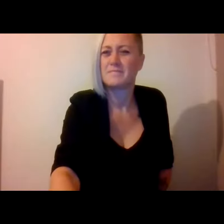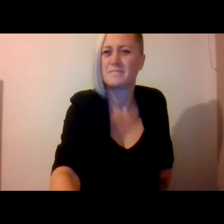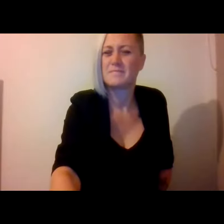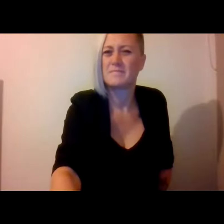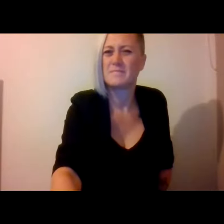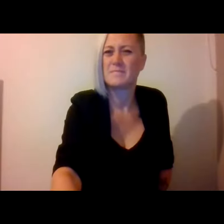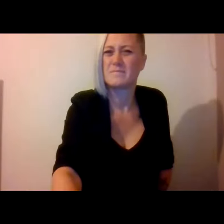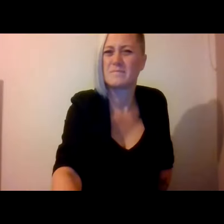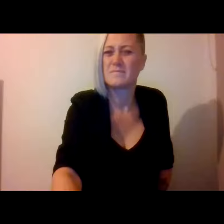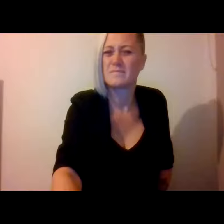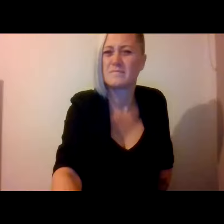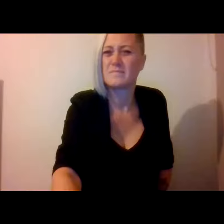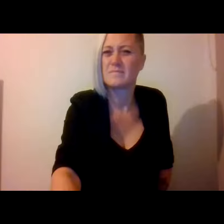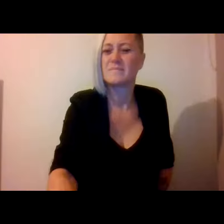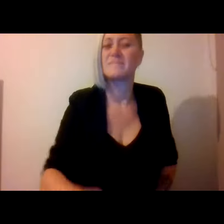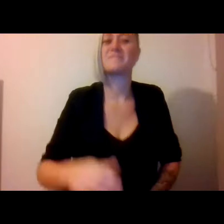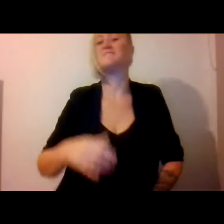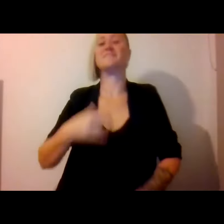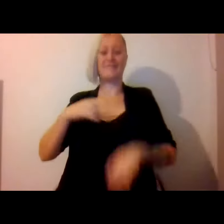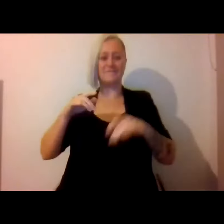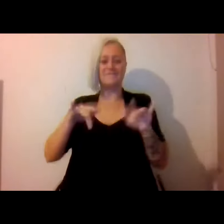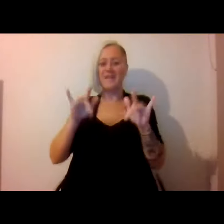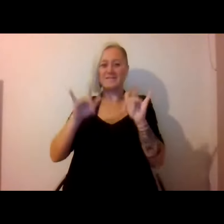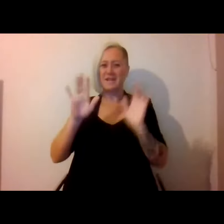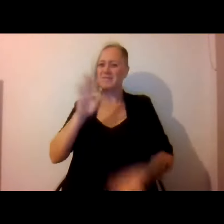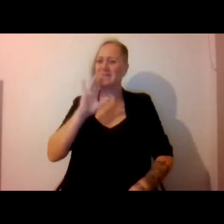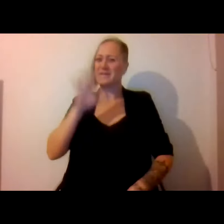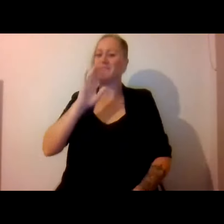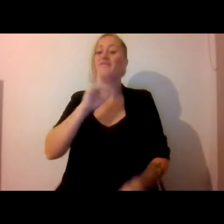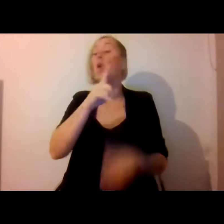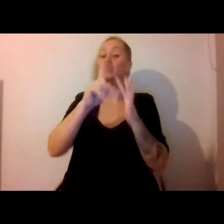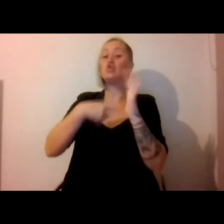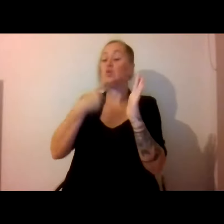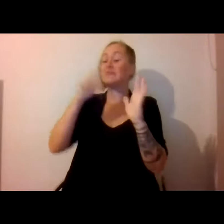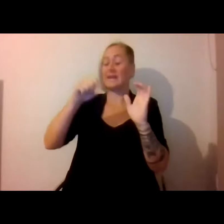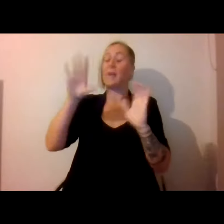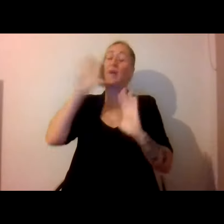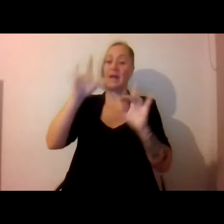Zoom presentation before, so. Oh, we can hear you perfectly. Okay.